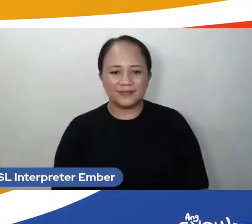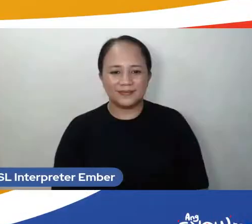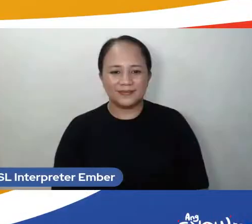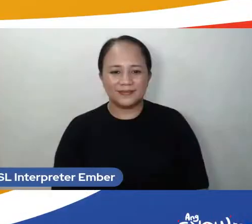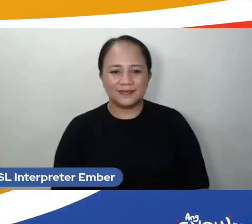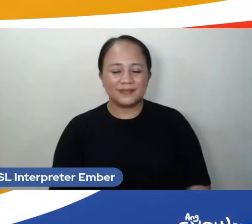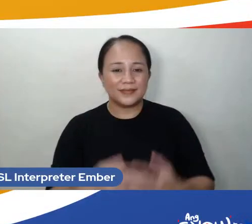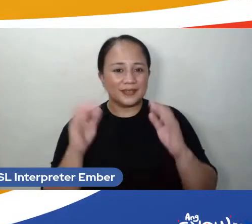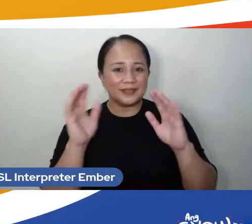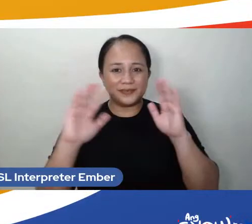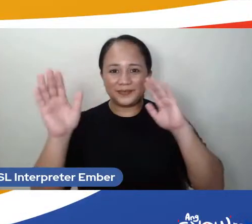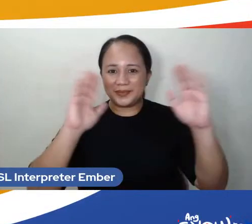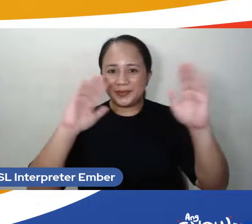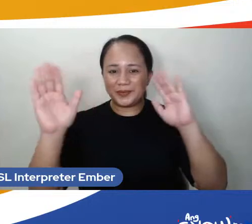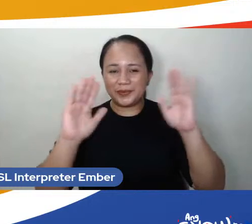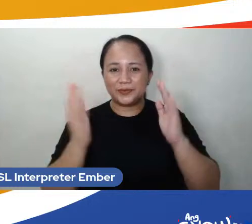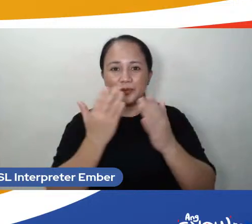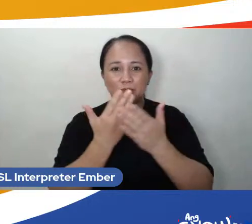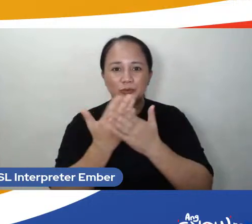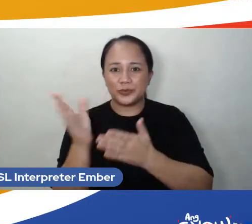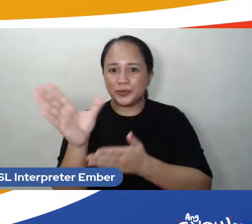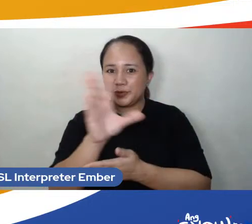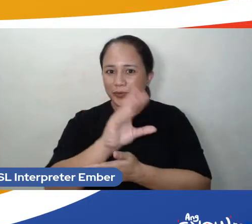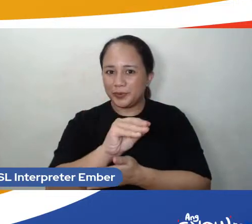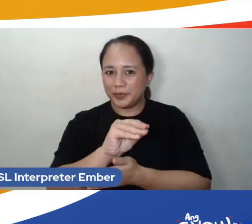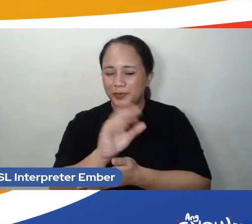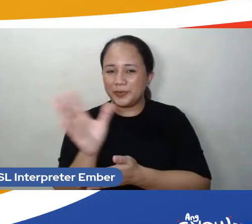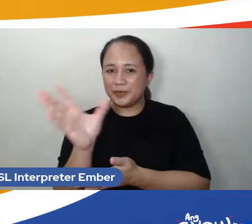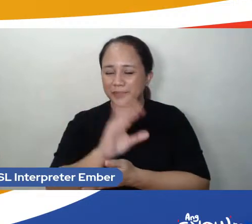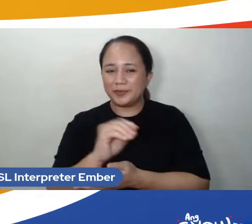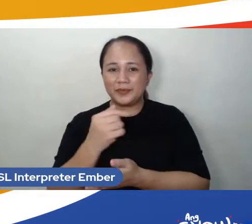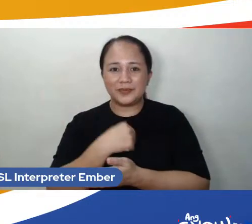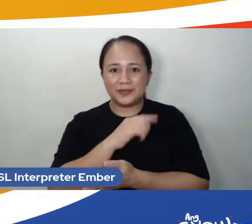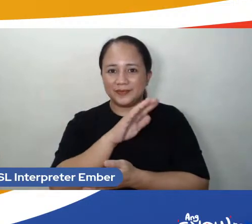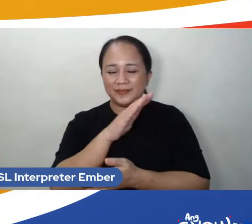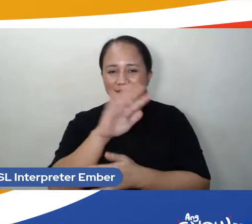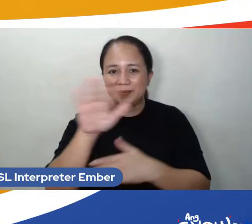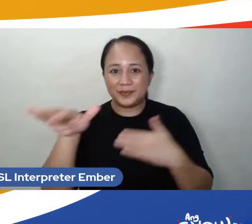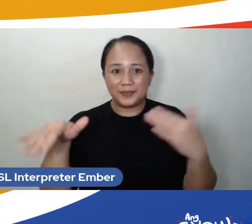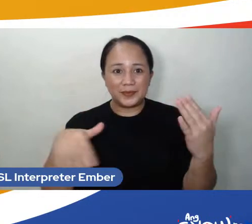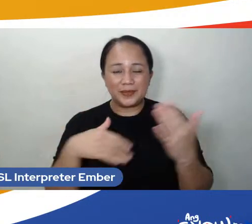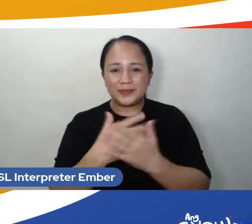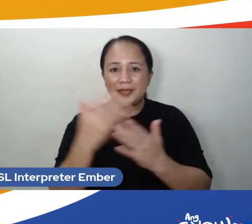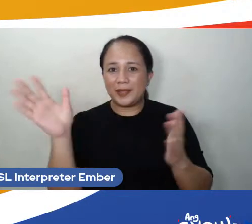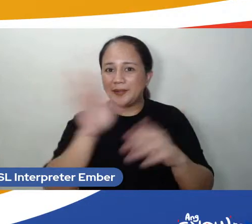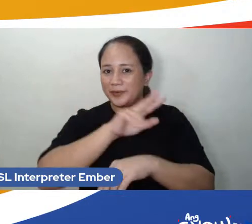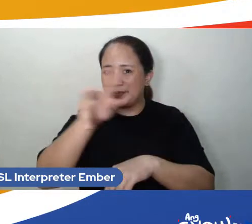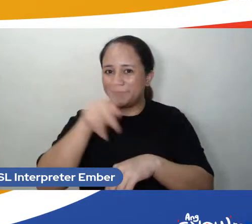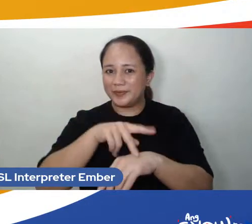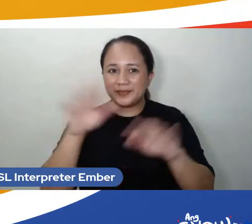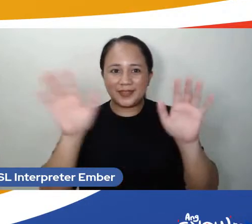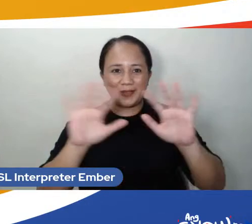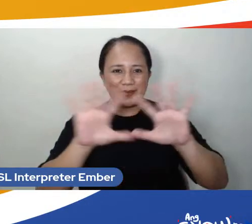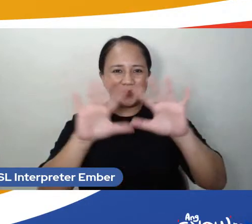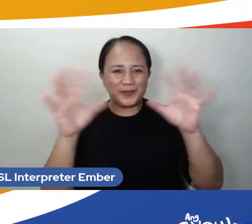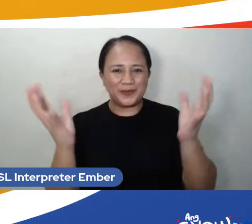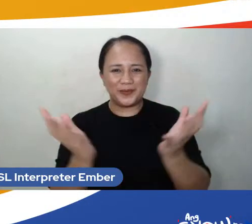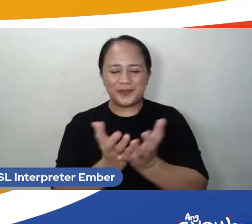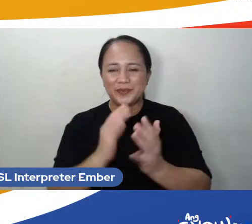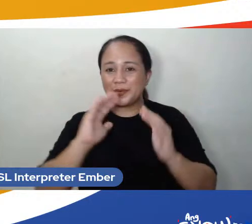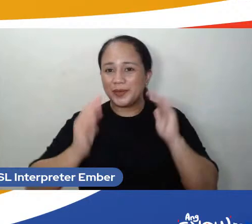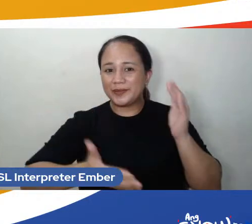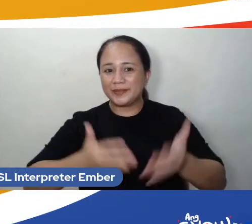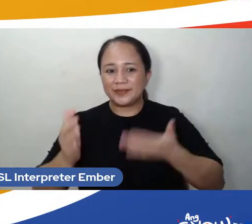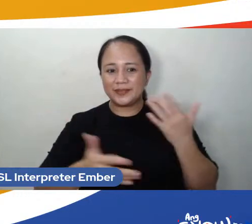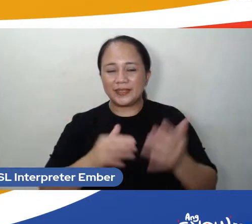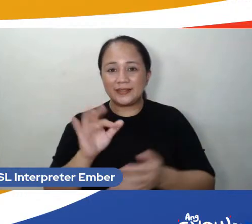Ayan, hi and good evening everyone. Magandang gabi po sa ating lahat. Hello Philippines and hello world. Ayan, we welcome you to the